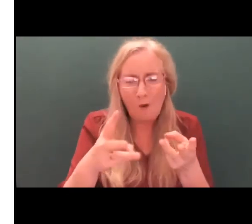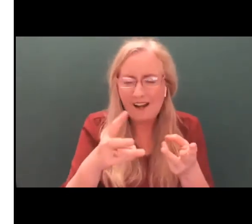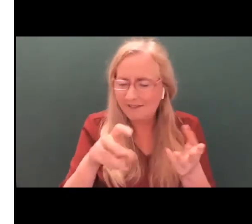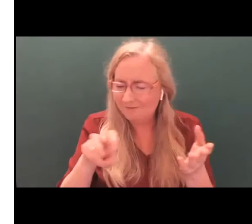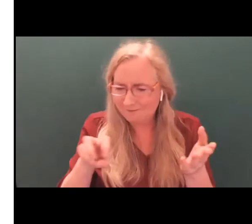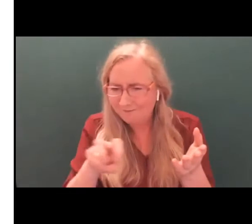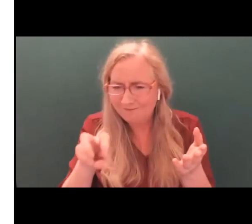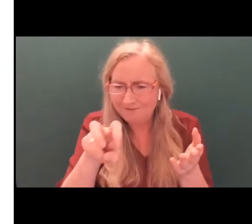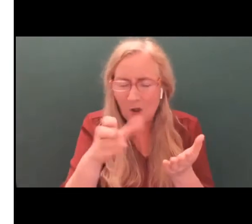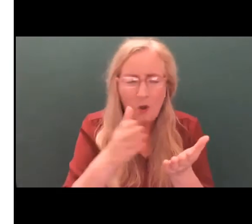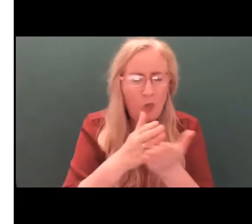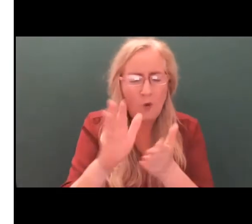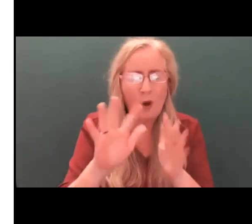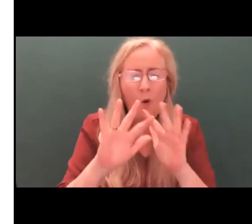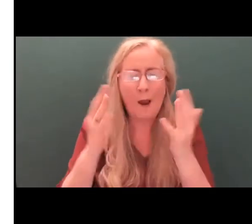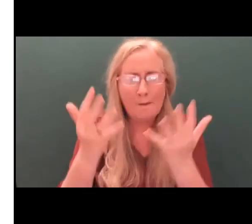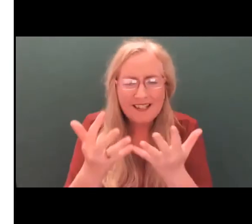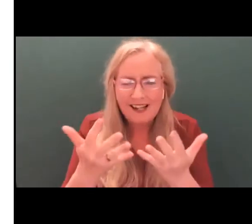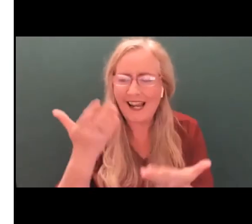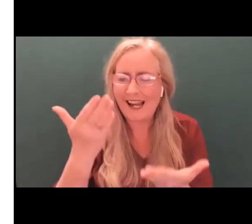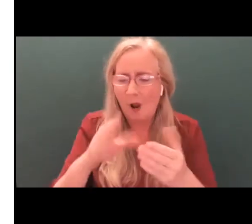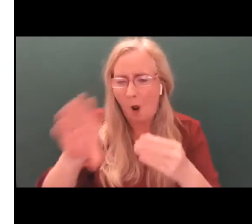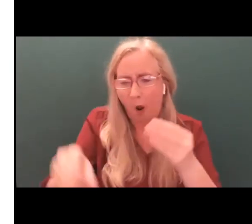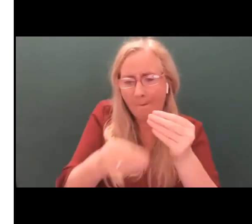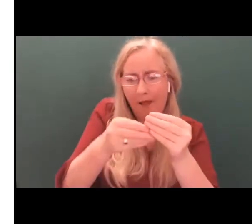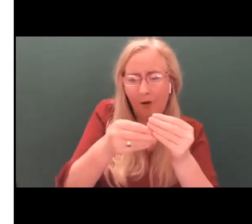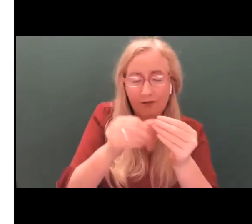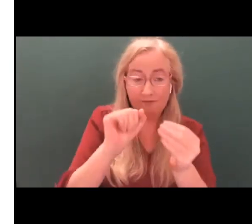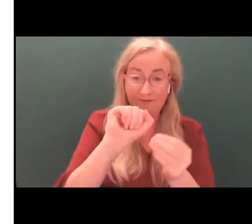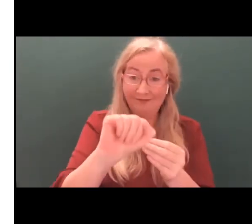the website and uploading your project.